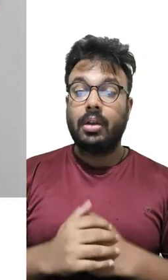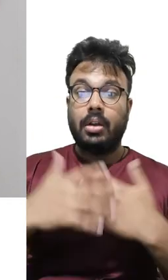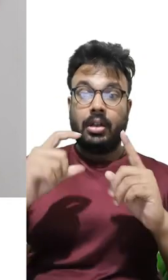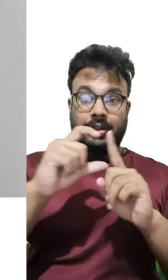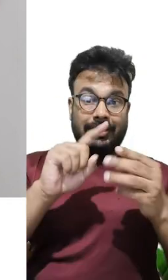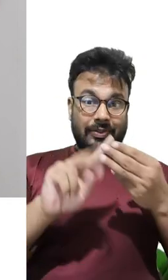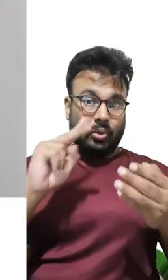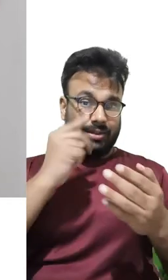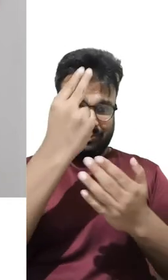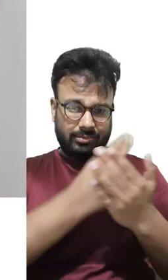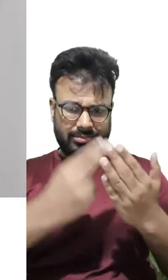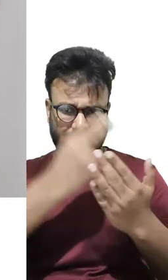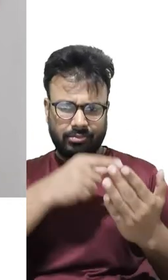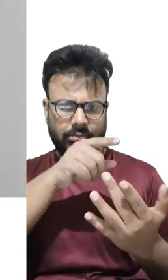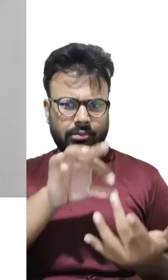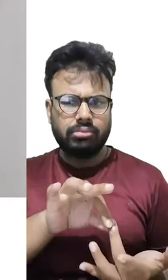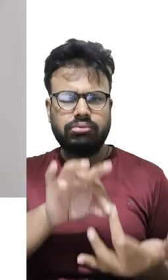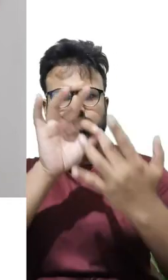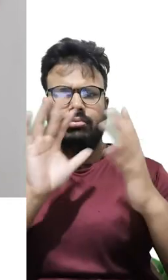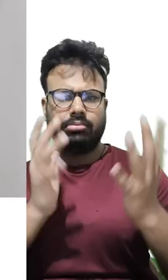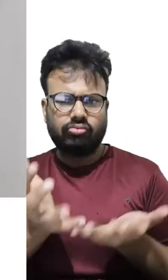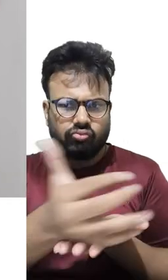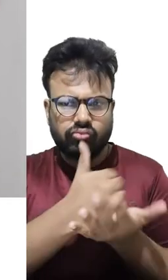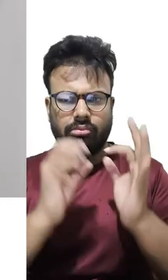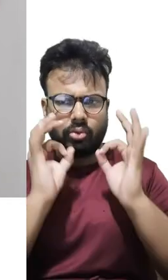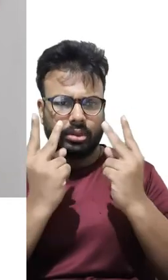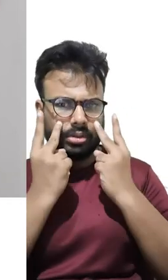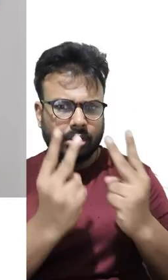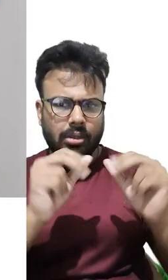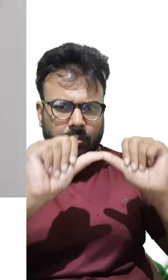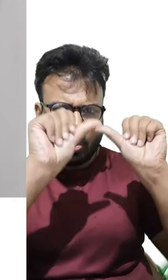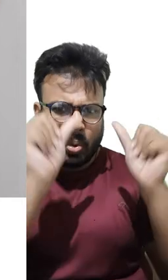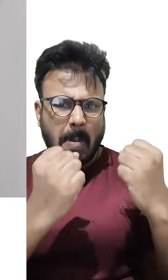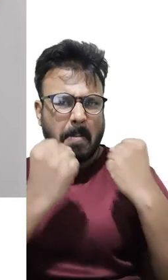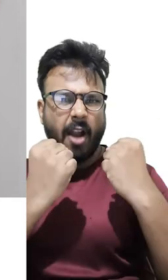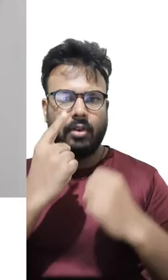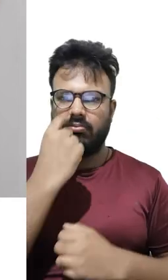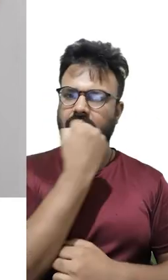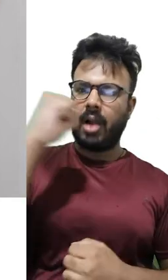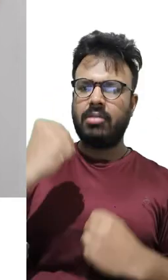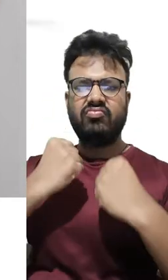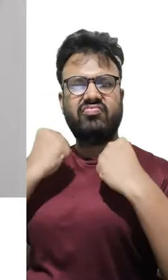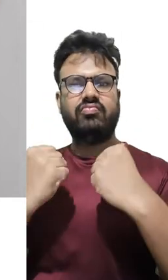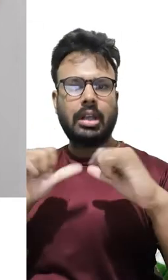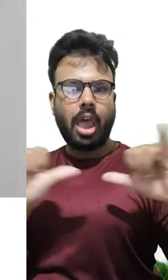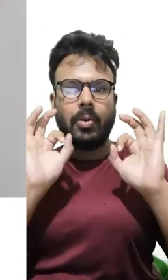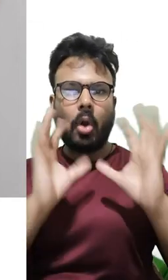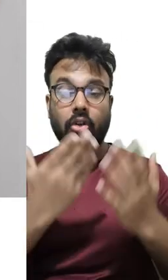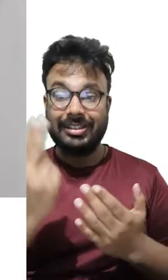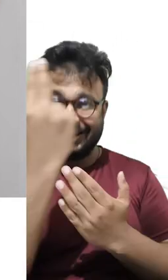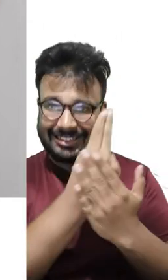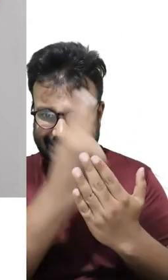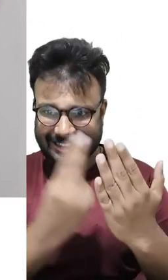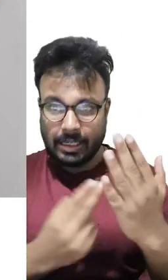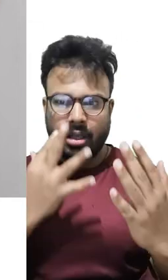aesthetically as well as a representation of the powerful feminine. The painting underscores